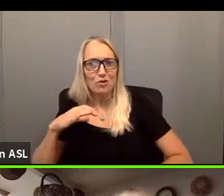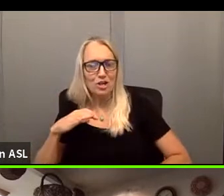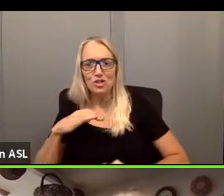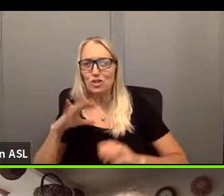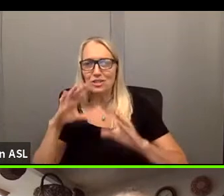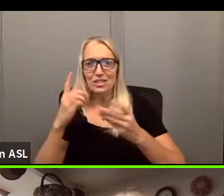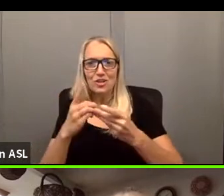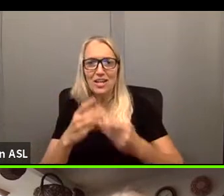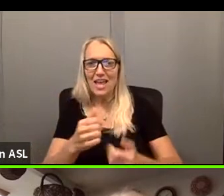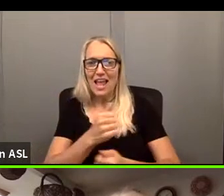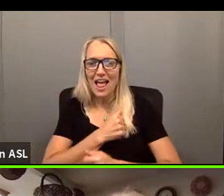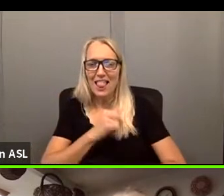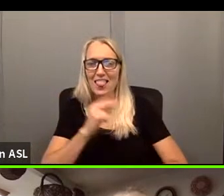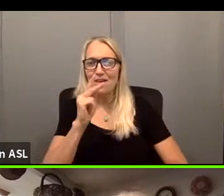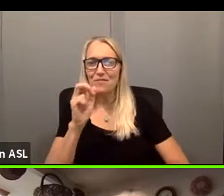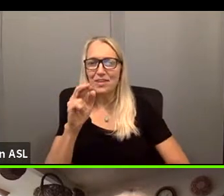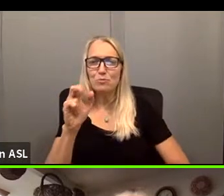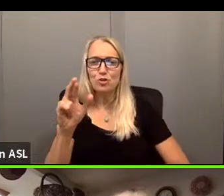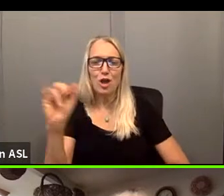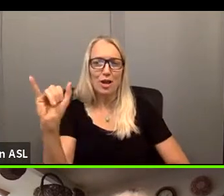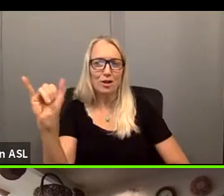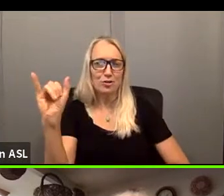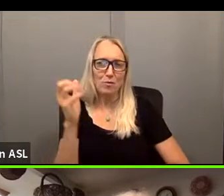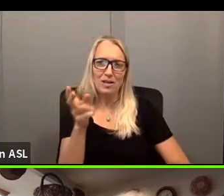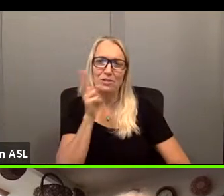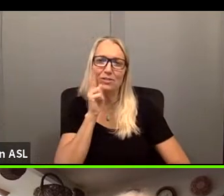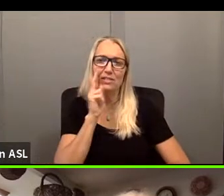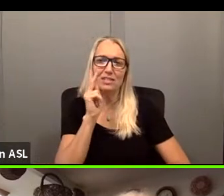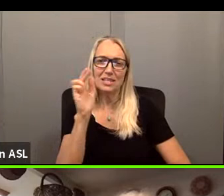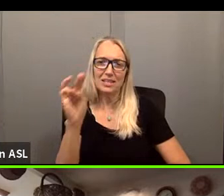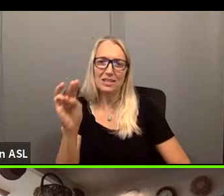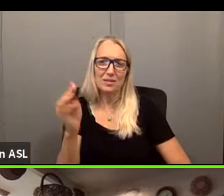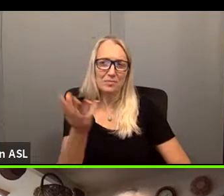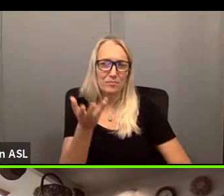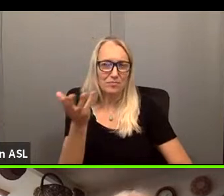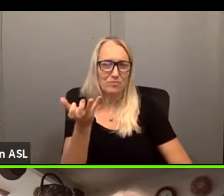district, and I'll say I love Kim Schreier too. So I'd like to see